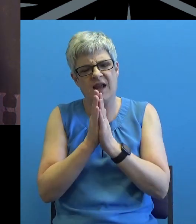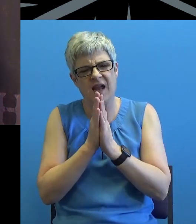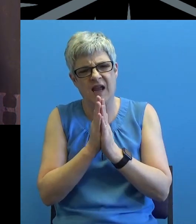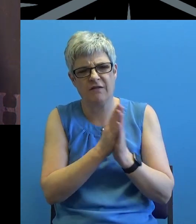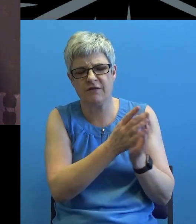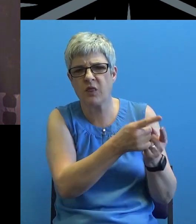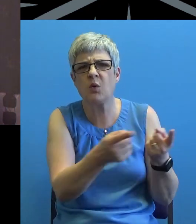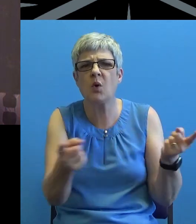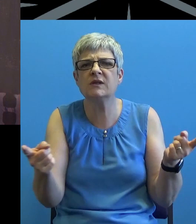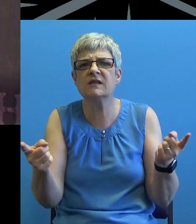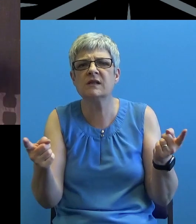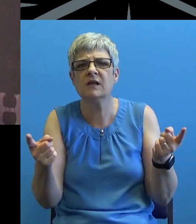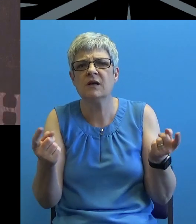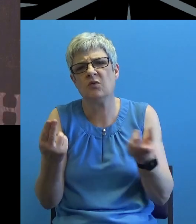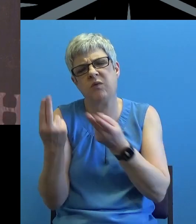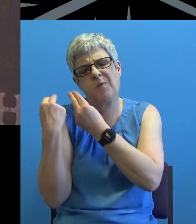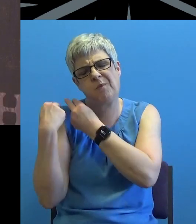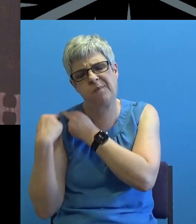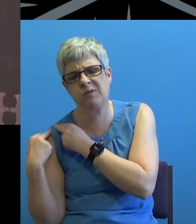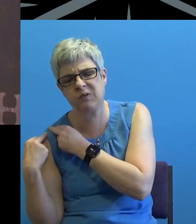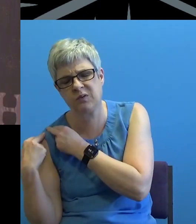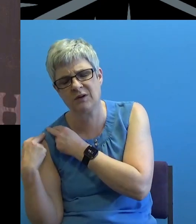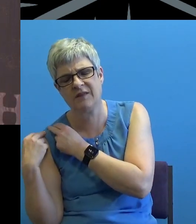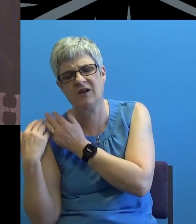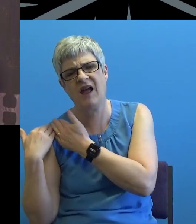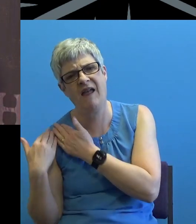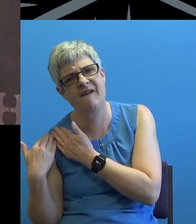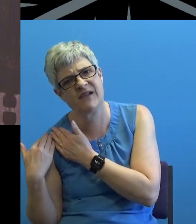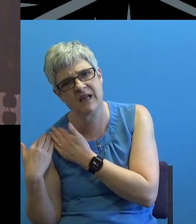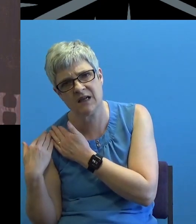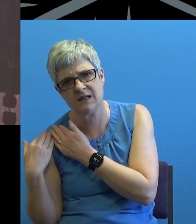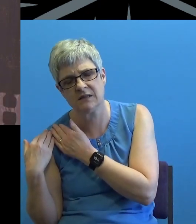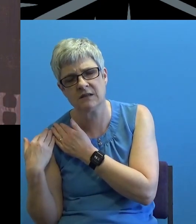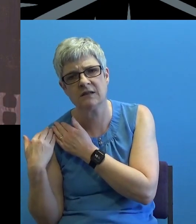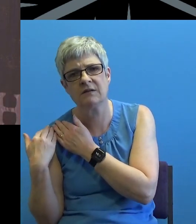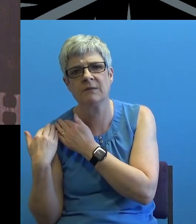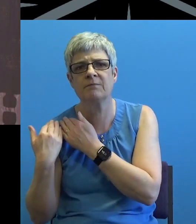We pray for those who are carrying burdens that are heavy,